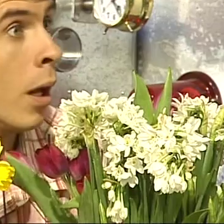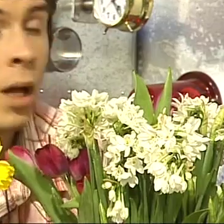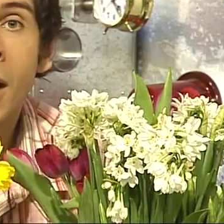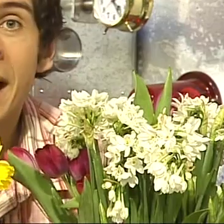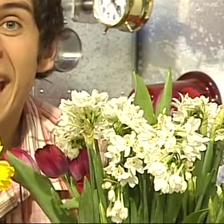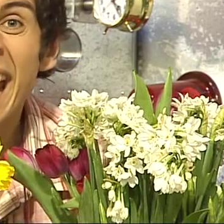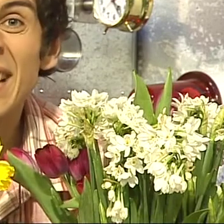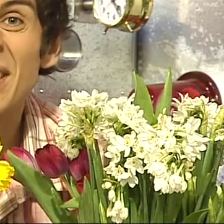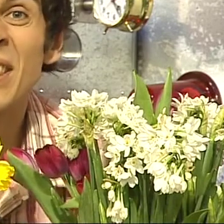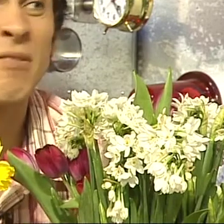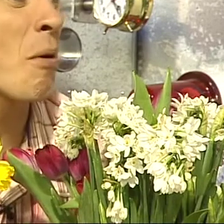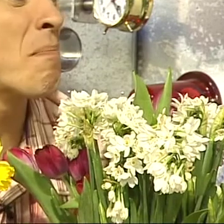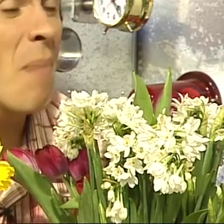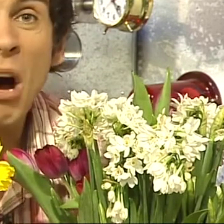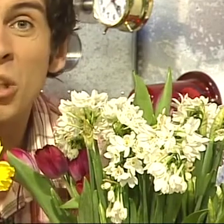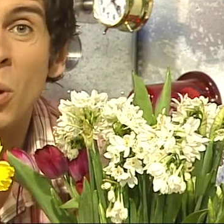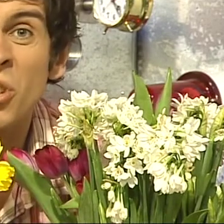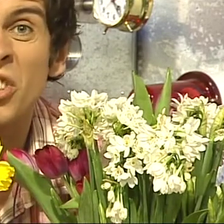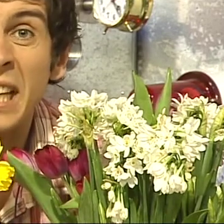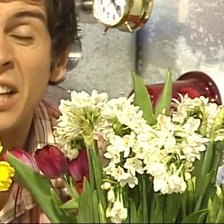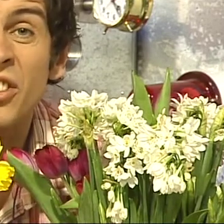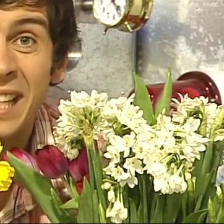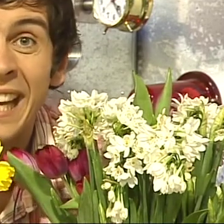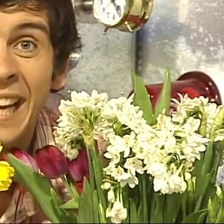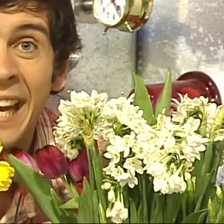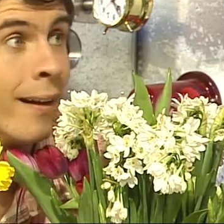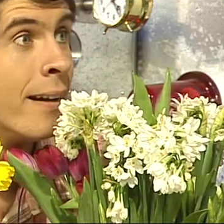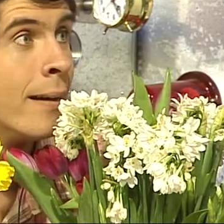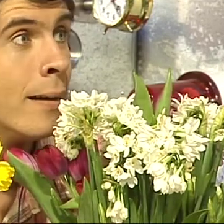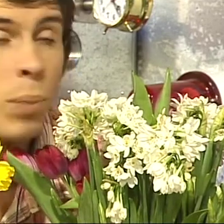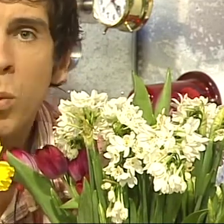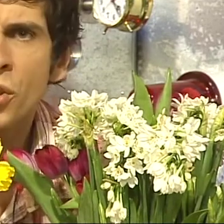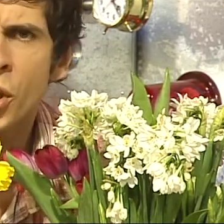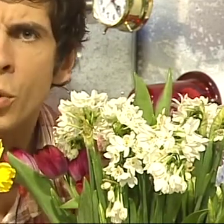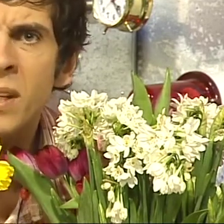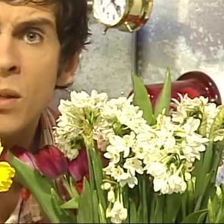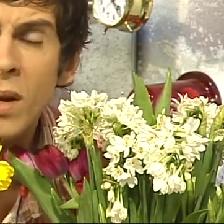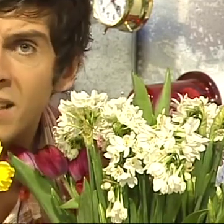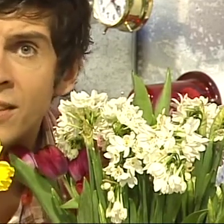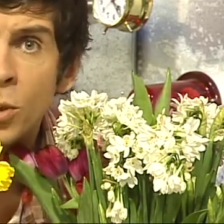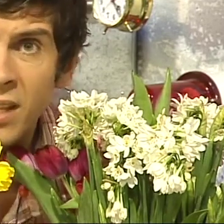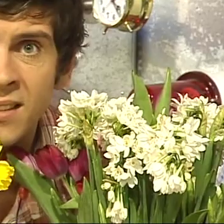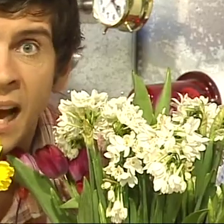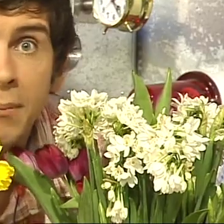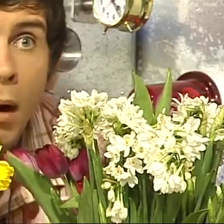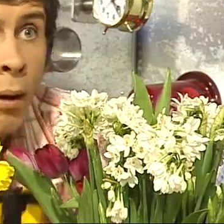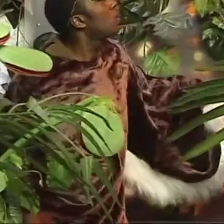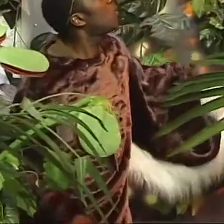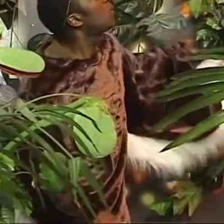Remarkable. It's the remarkable singing Sydney again. But what tune is he whistling to this